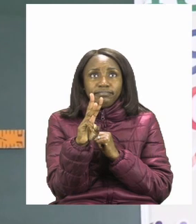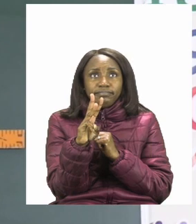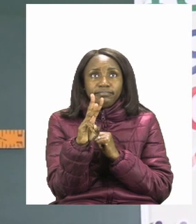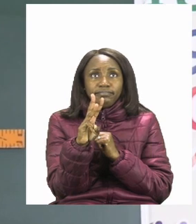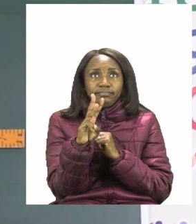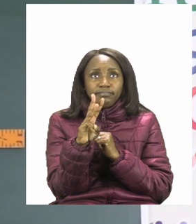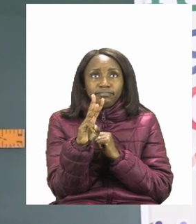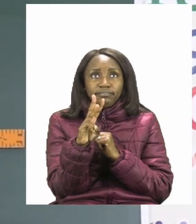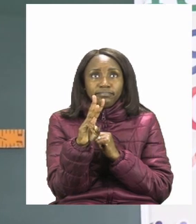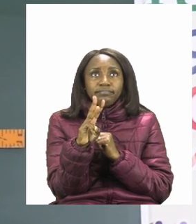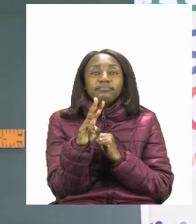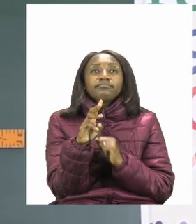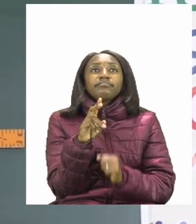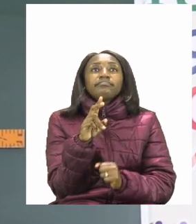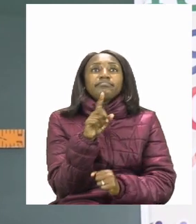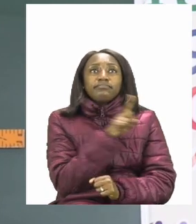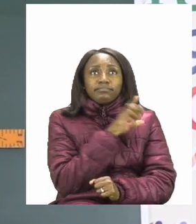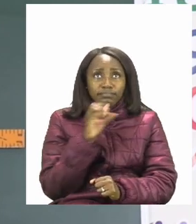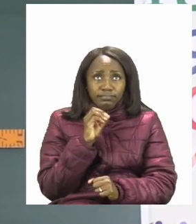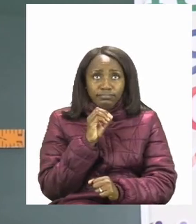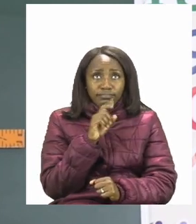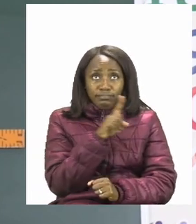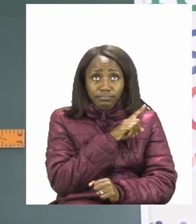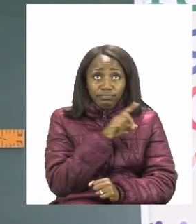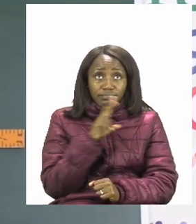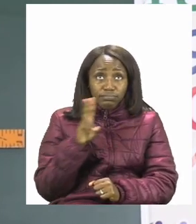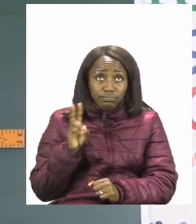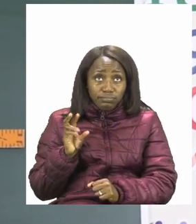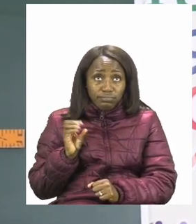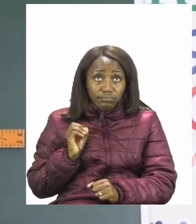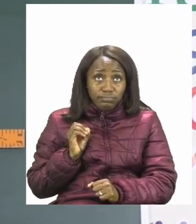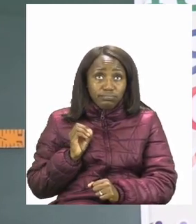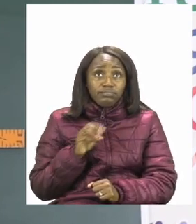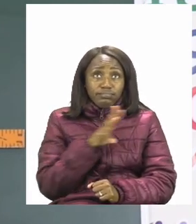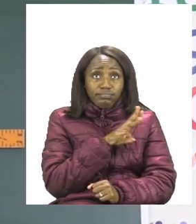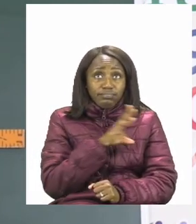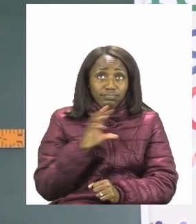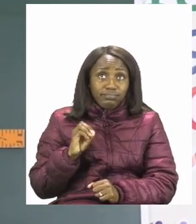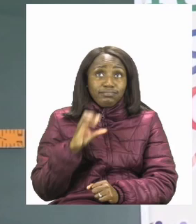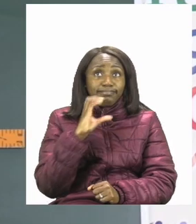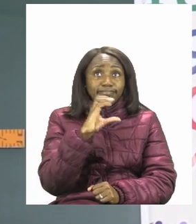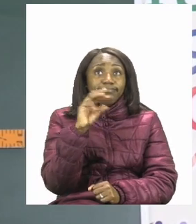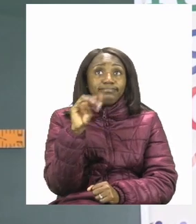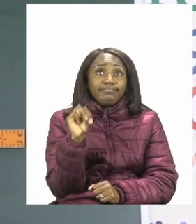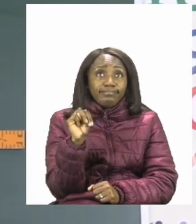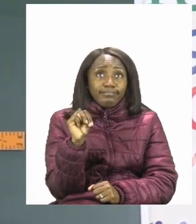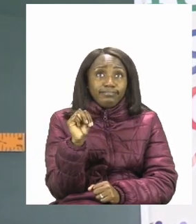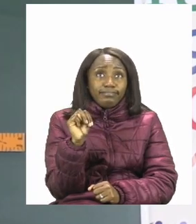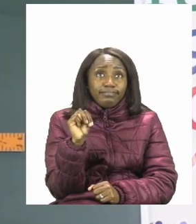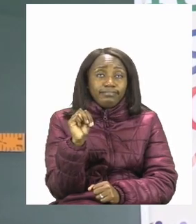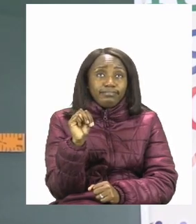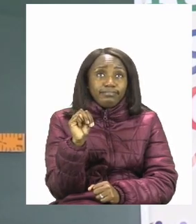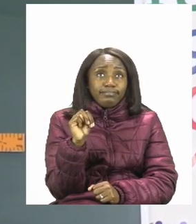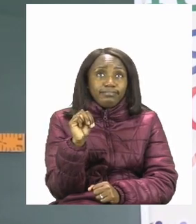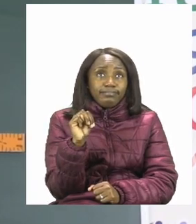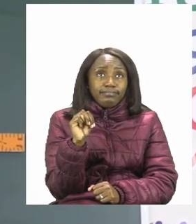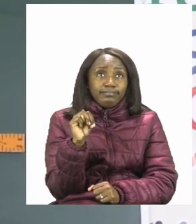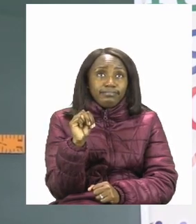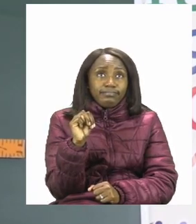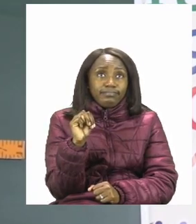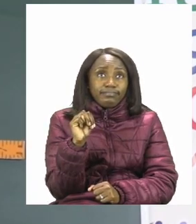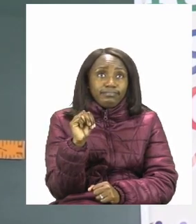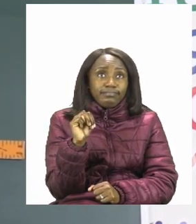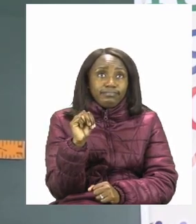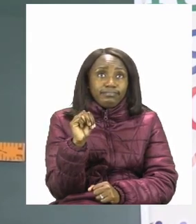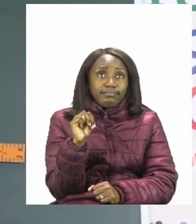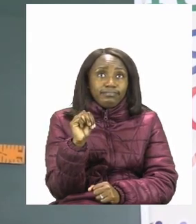centimeters, 20 centimeters, and 30 centimeters. So, if I were to measure